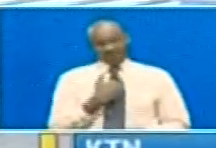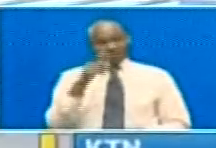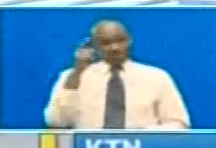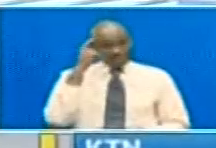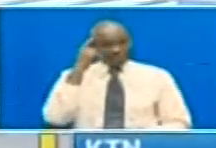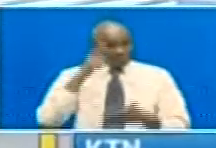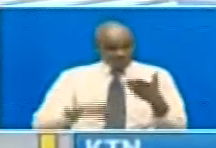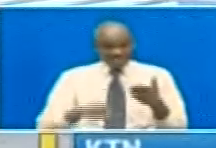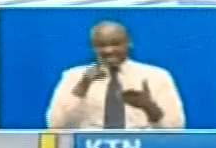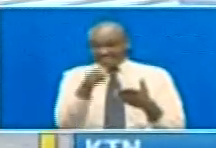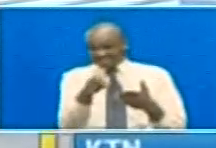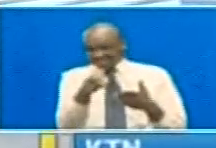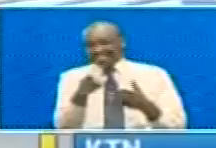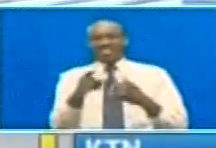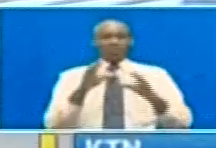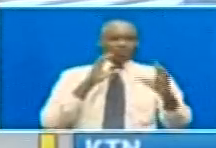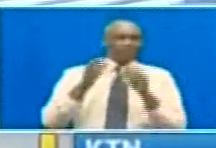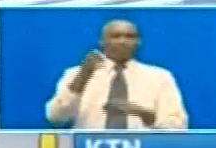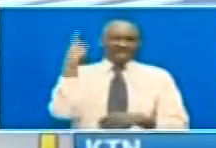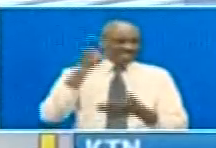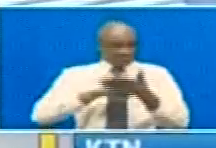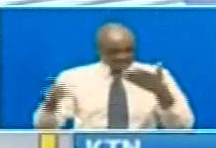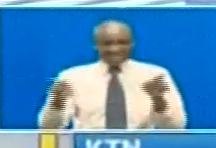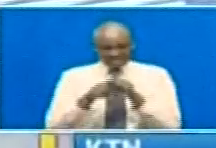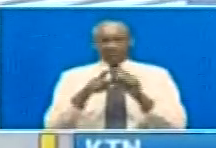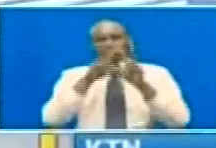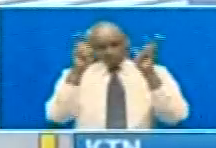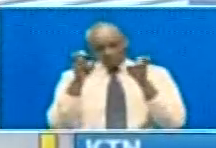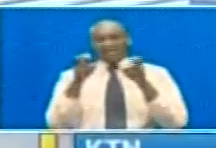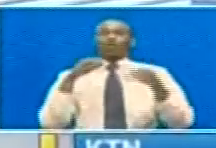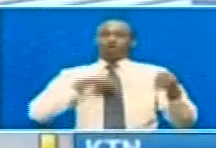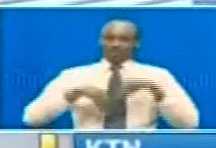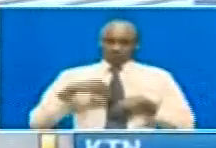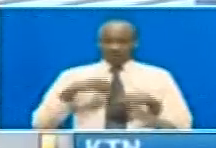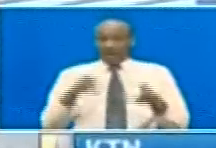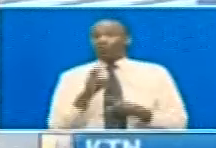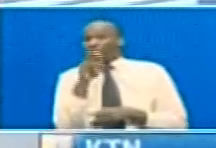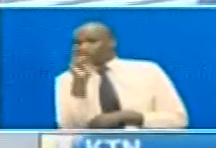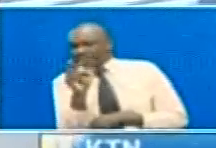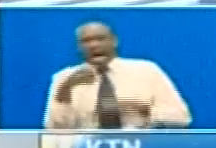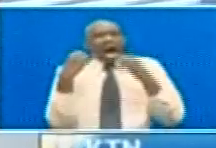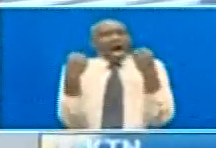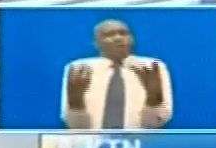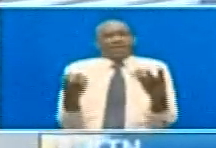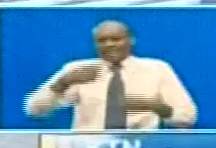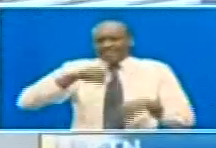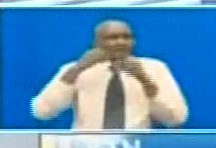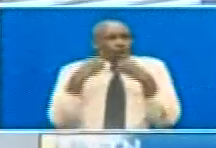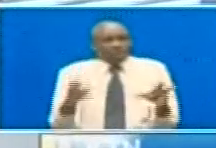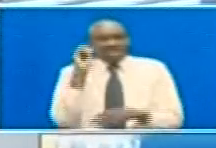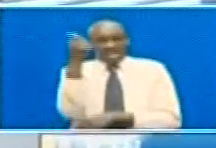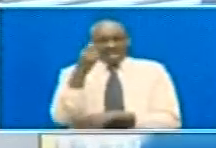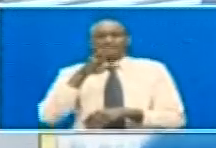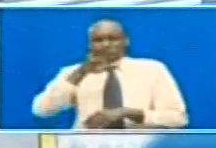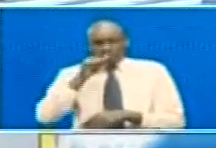this is a conversation we've been having with you since last week. So tonight we're looking at the cost of corruption. How much have we lost so far?